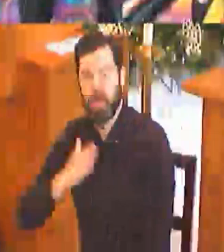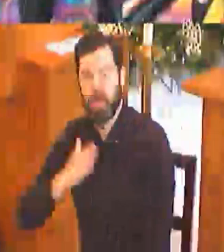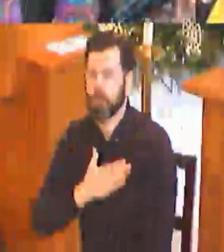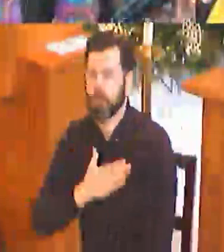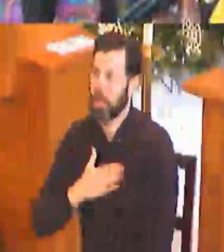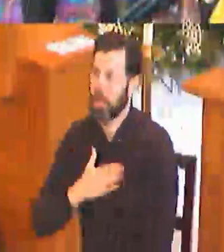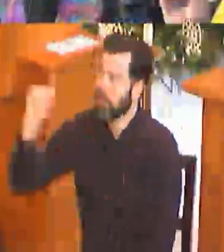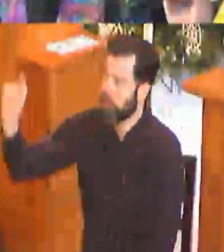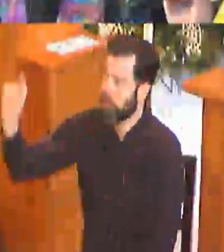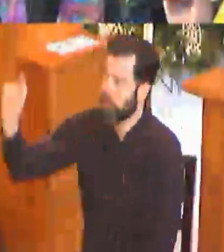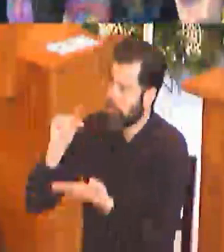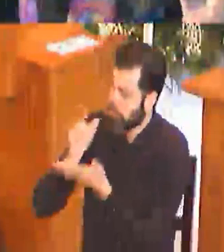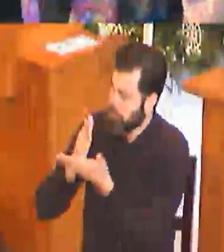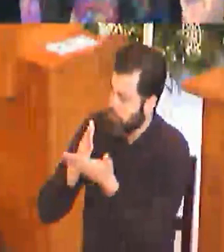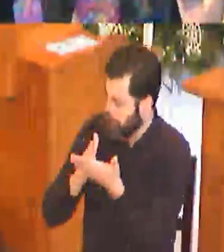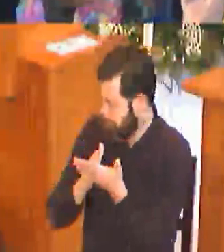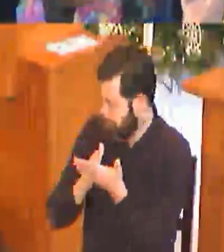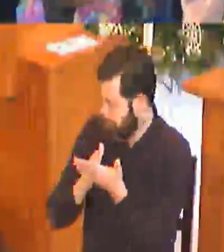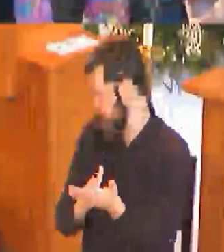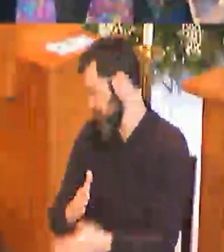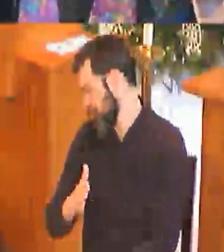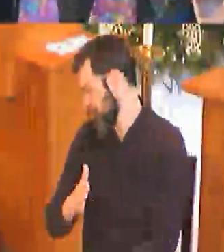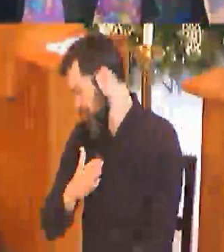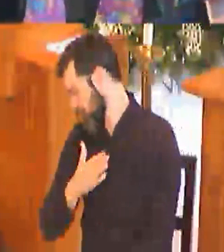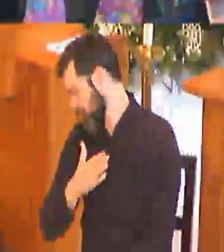rock on which I stand.